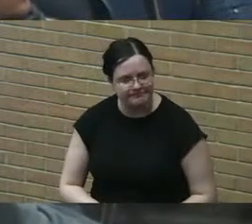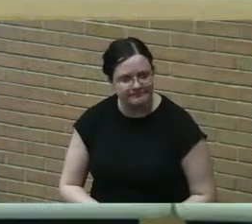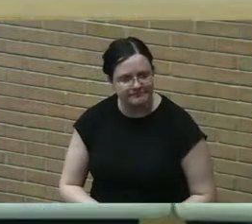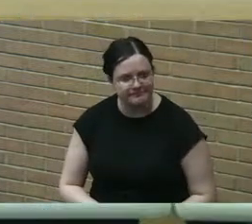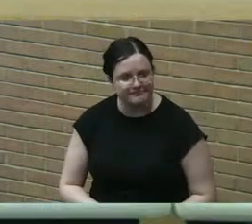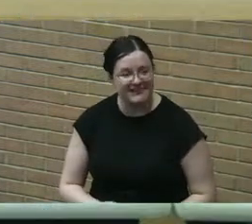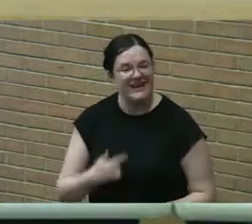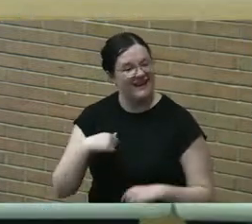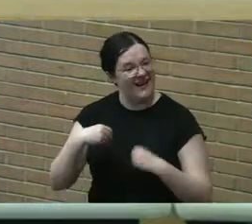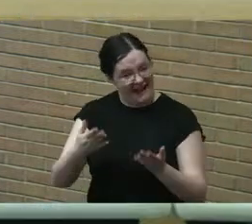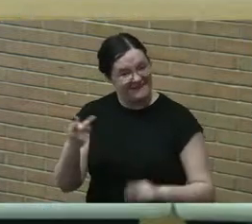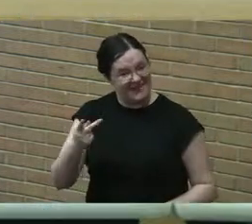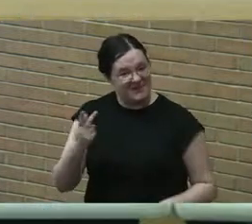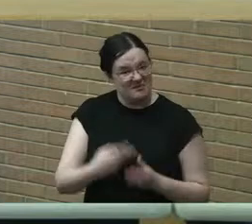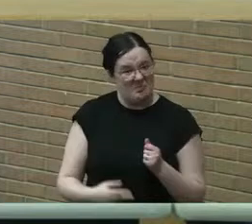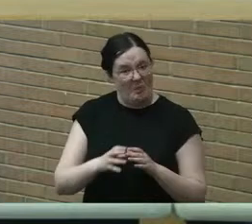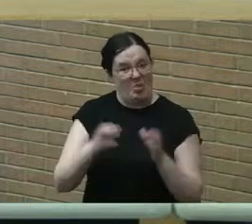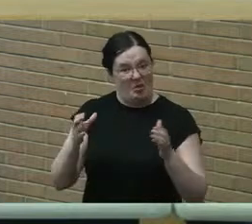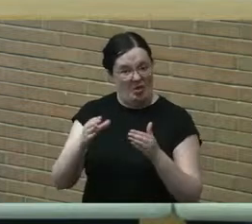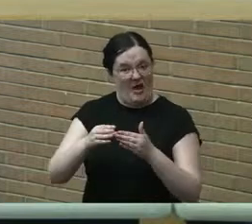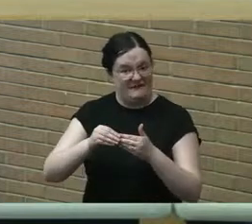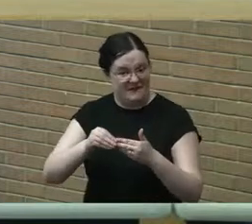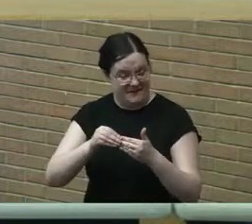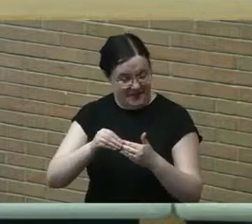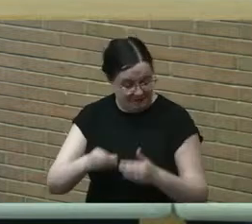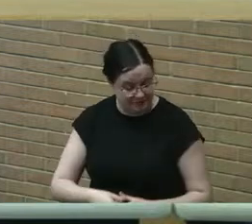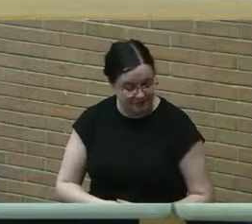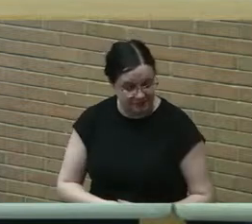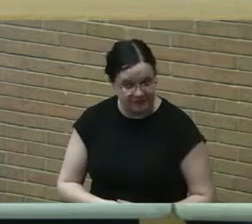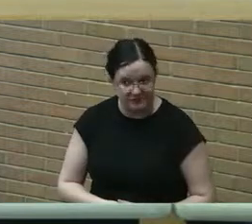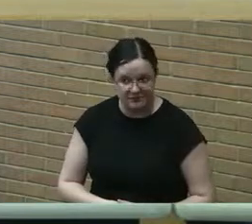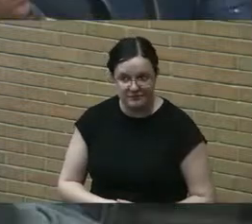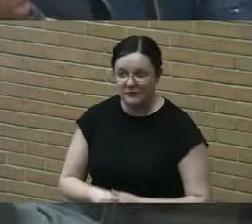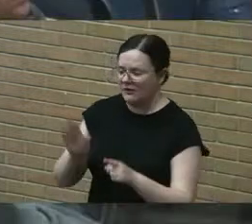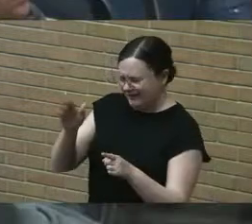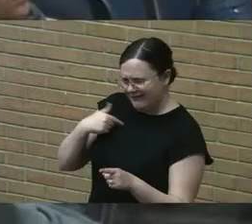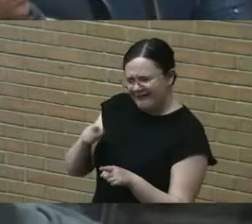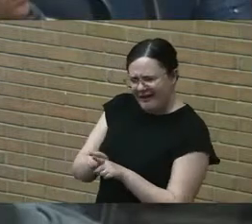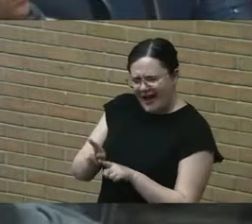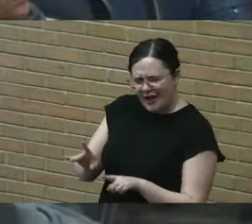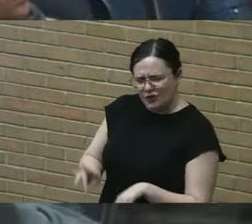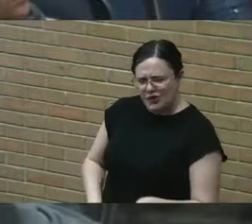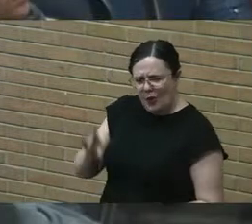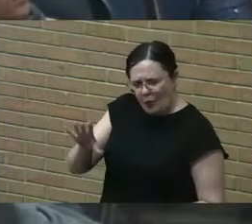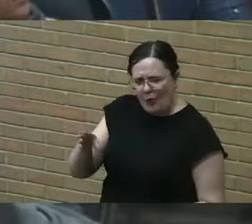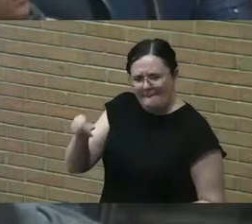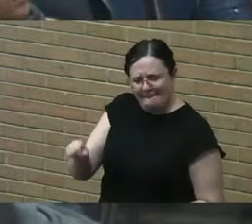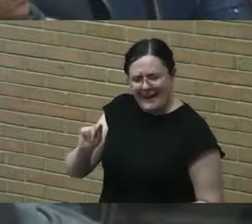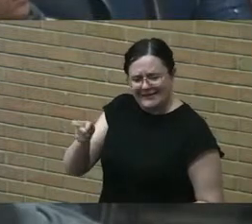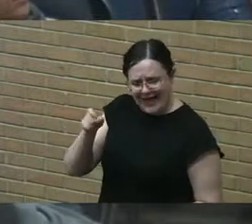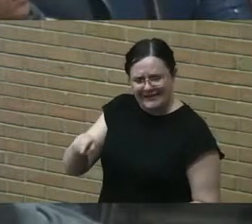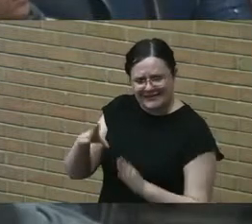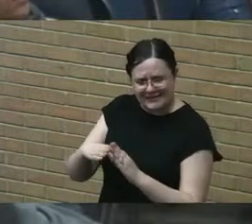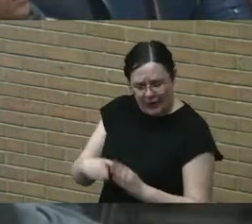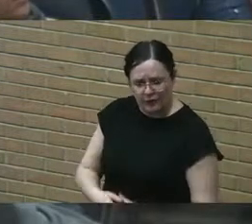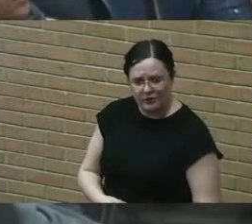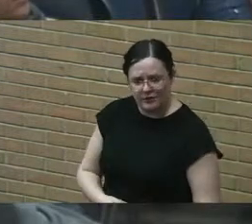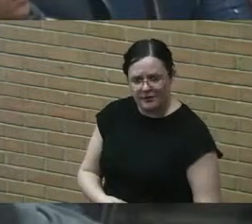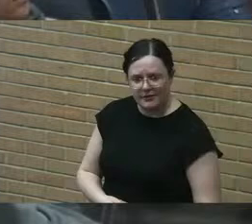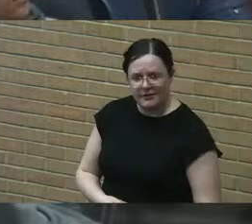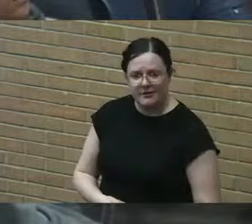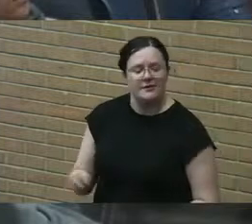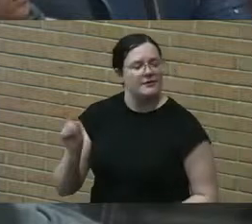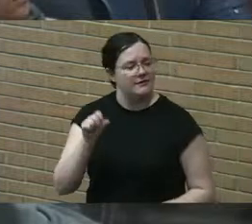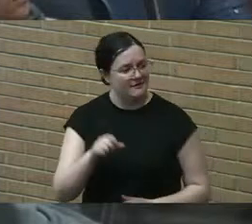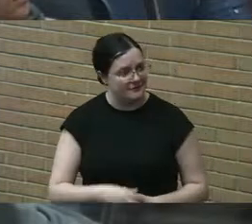I've given you both a lot of leeway here. I also pay taxes in this town, Bill, just so you know. So I Thank you. both ways. Chris, can we